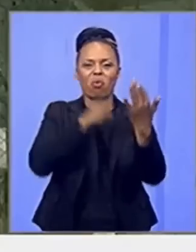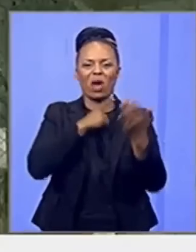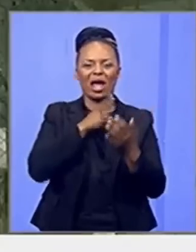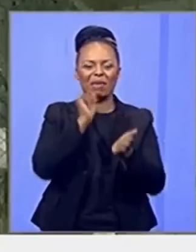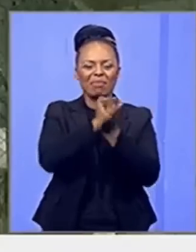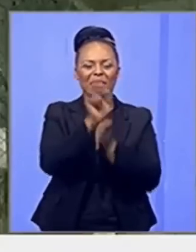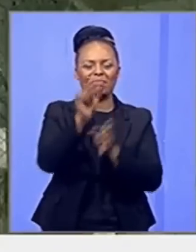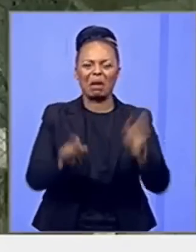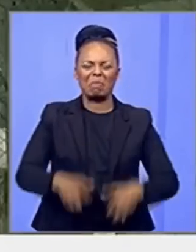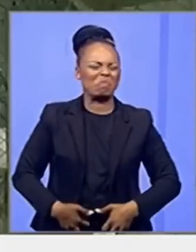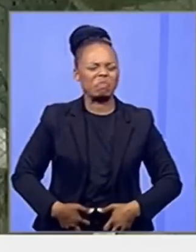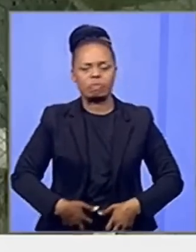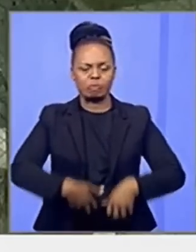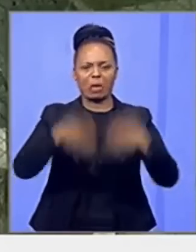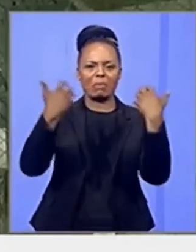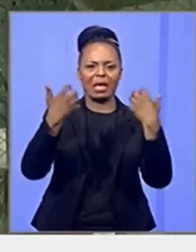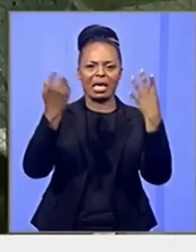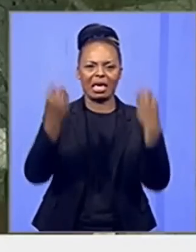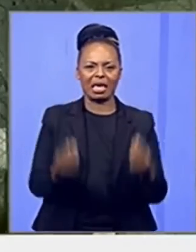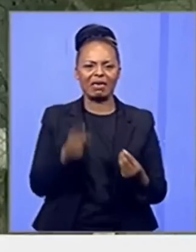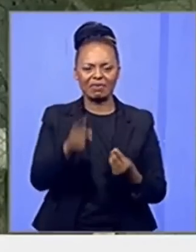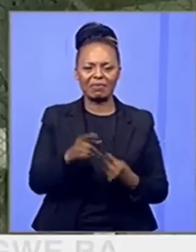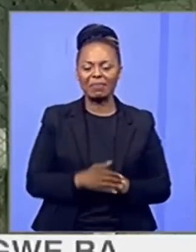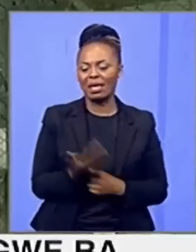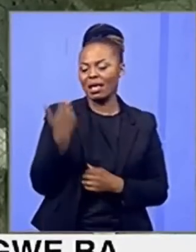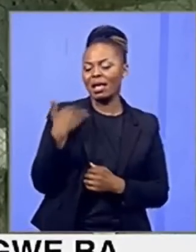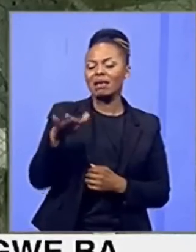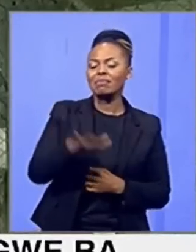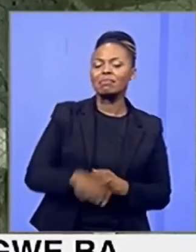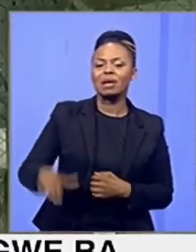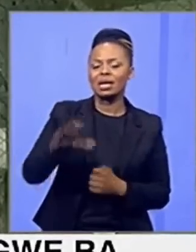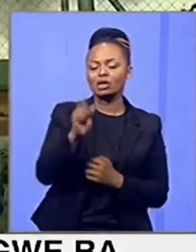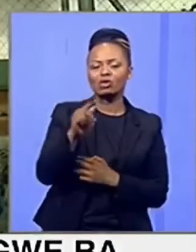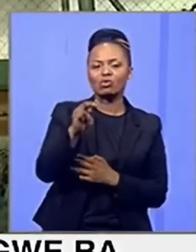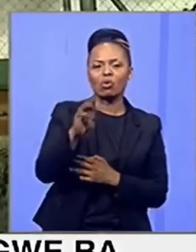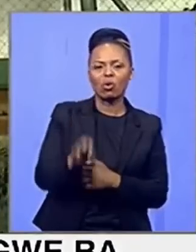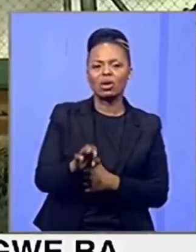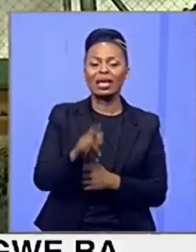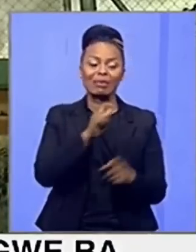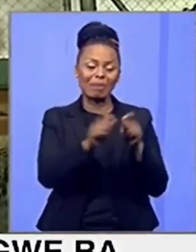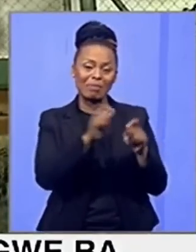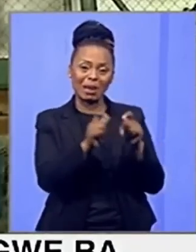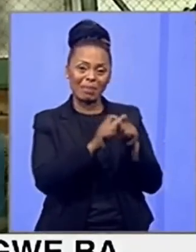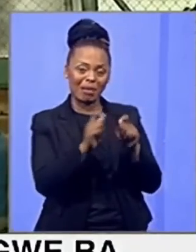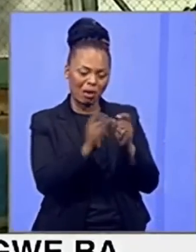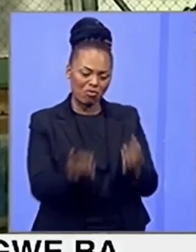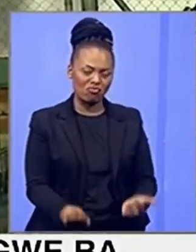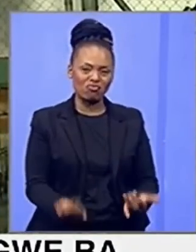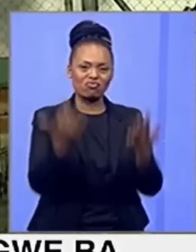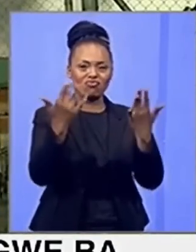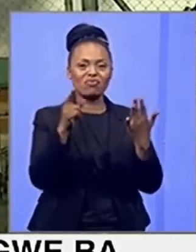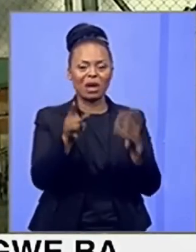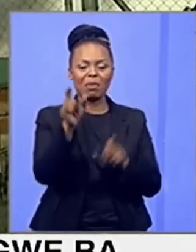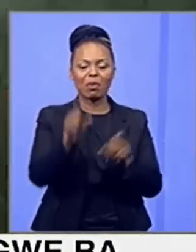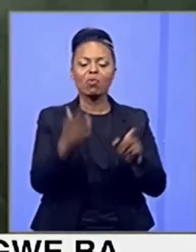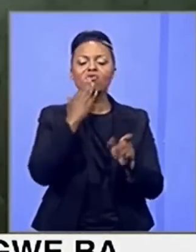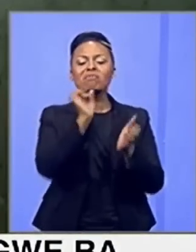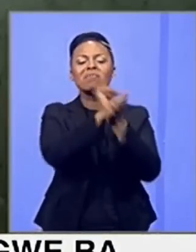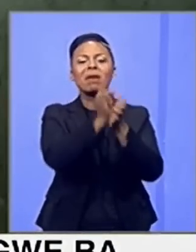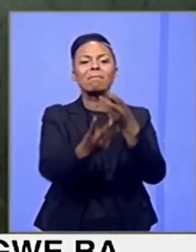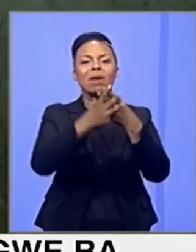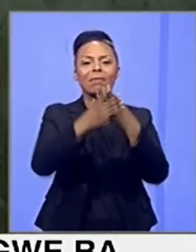sa tshokollo ya bagolegwa ya Ditaba Senthimule ka morago ga gore bagolegwa ba itshume ka mollo. Morago ga mollo ba mmušo ba re go letetšwe